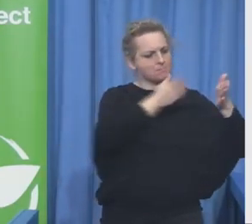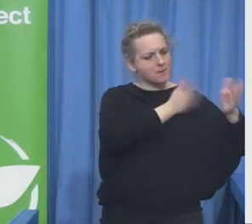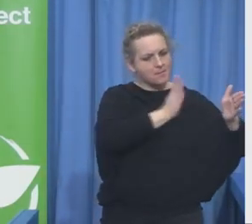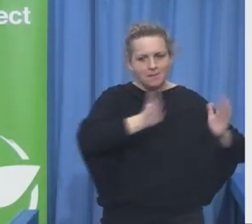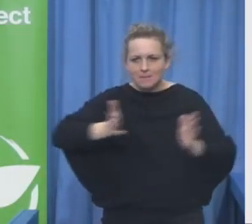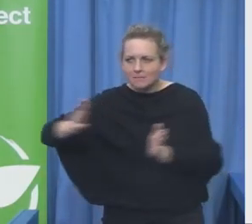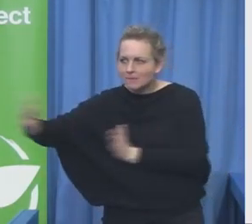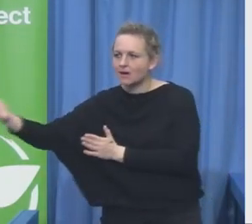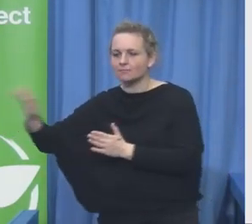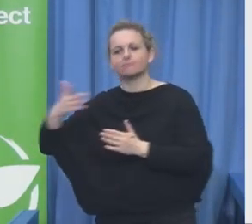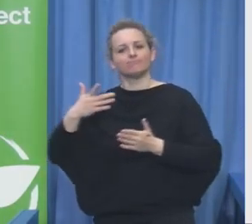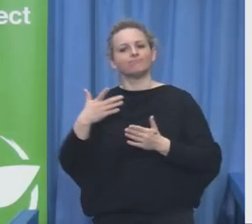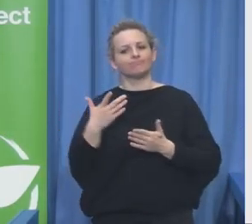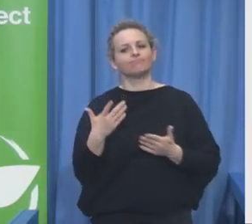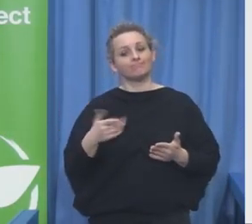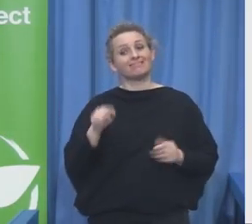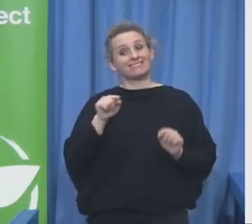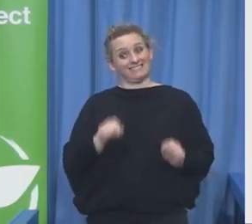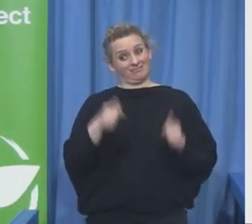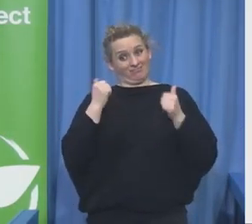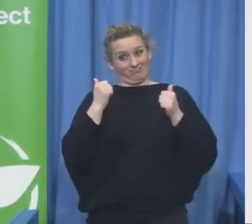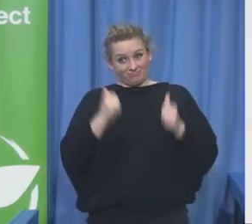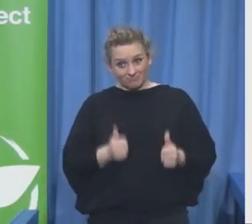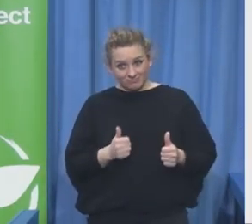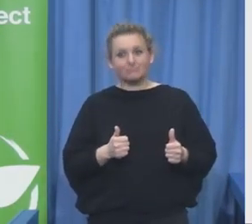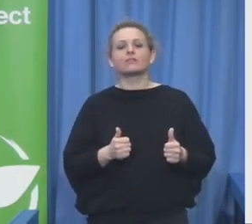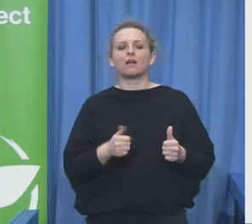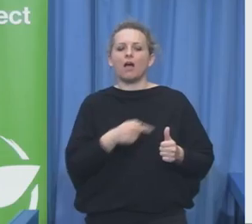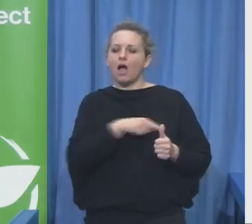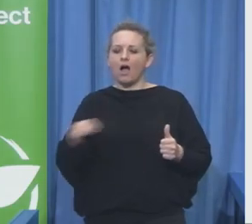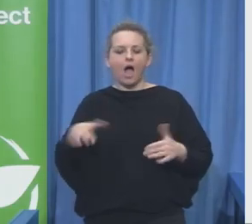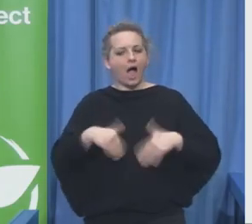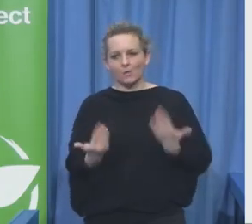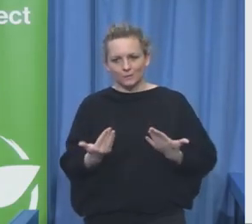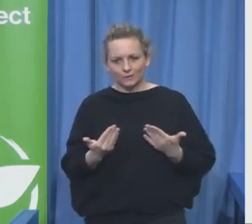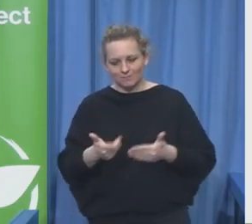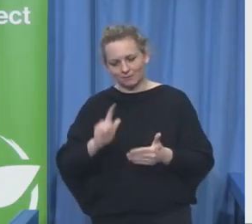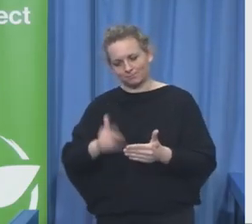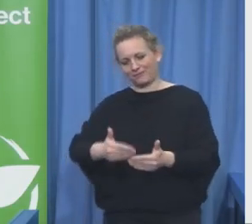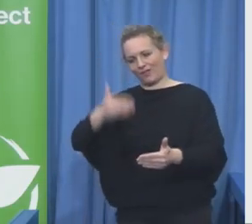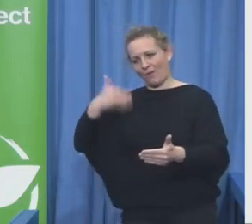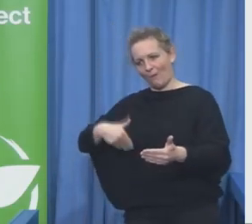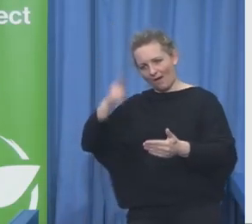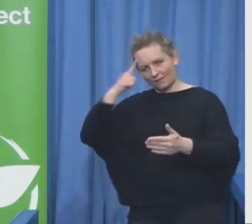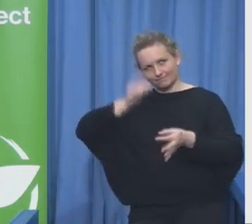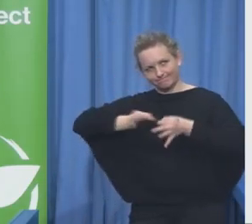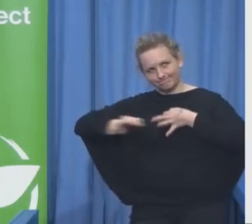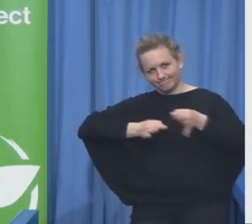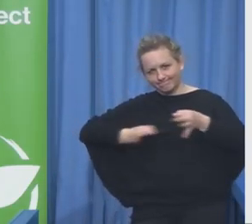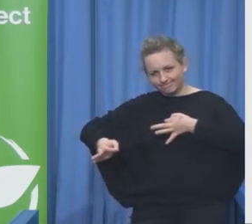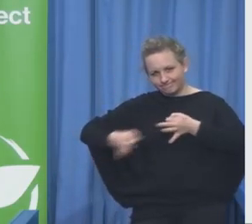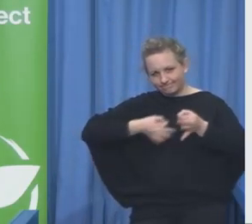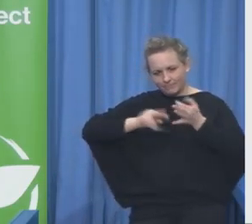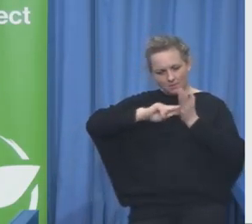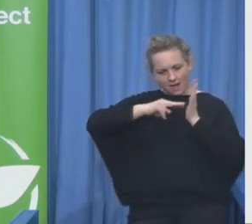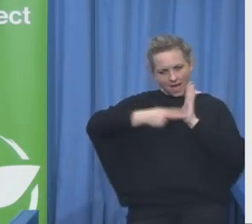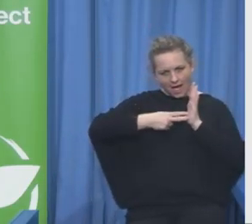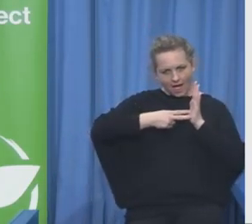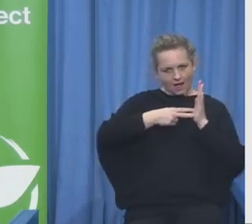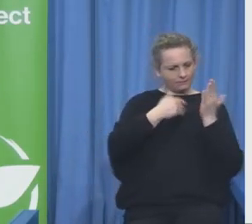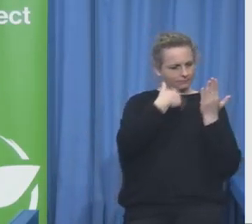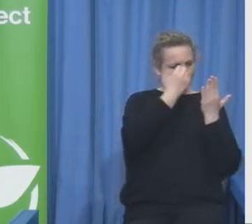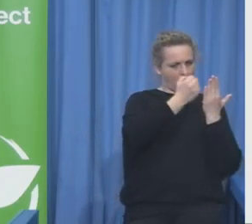recruit the first person? Absolutely not. But you need to start thinking about it and have a plan in place, and that